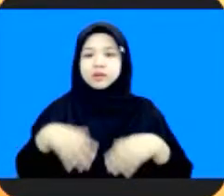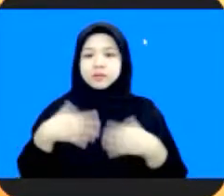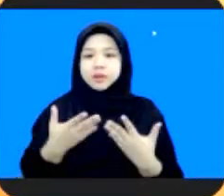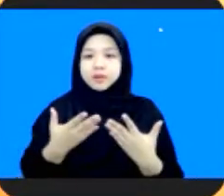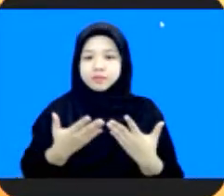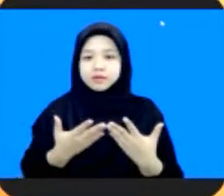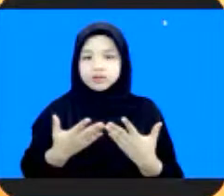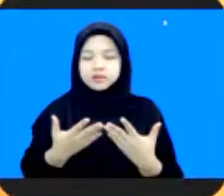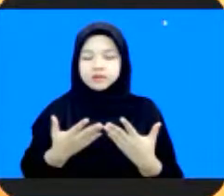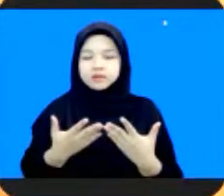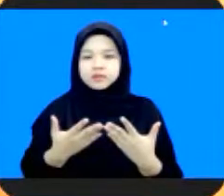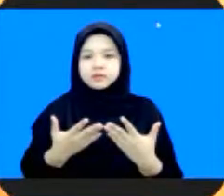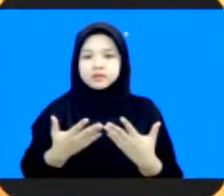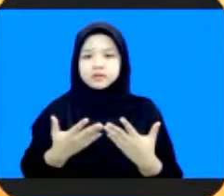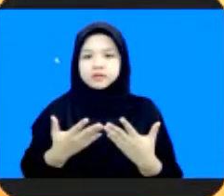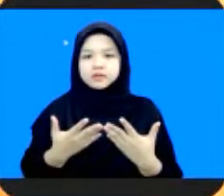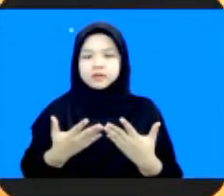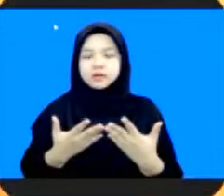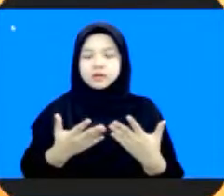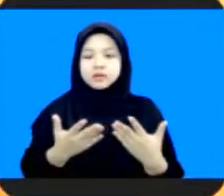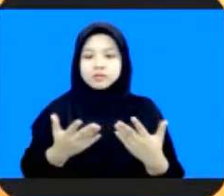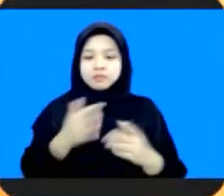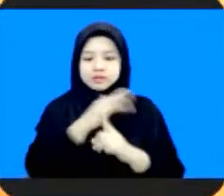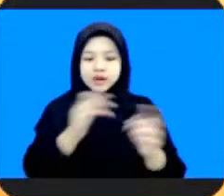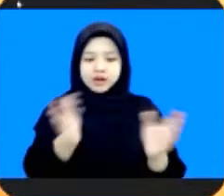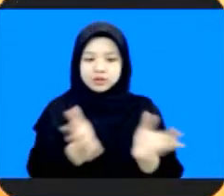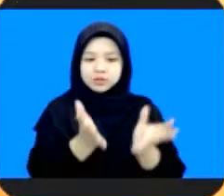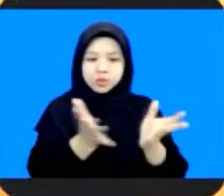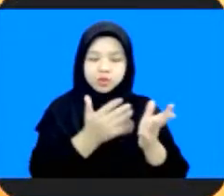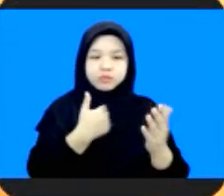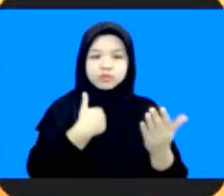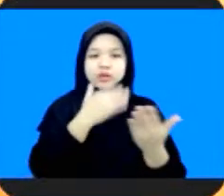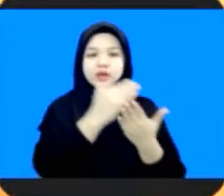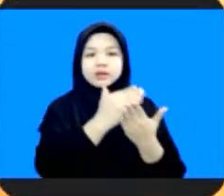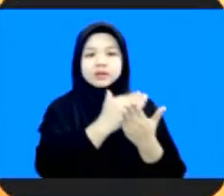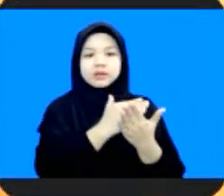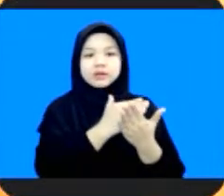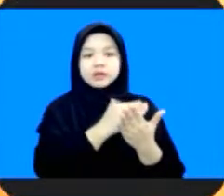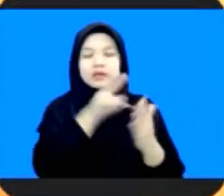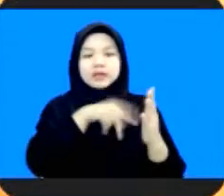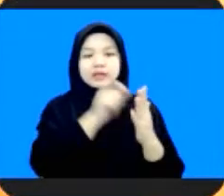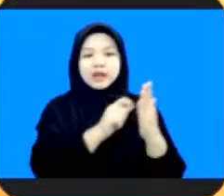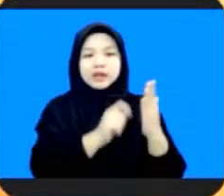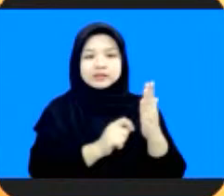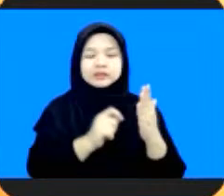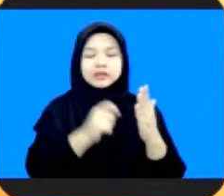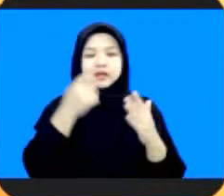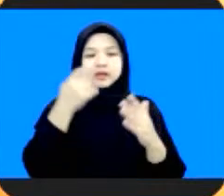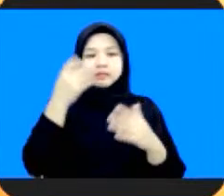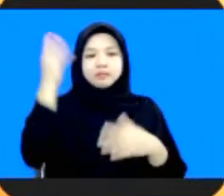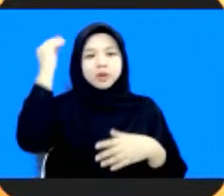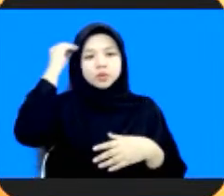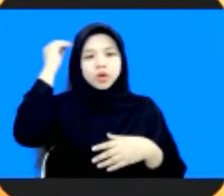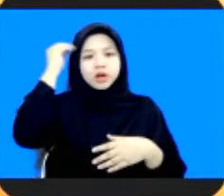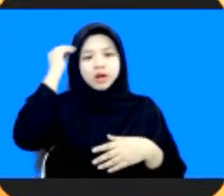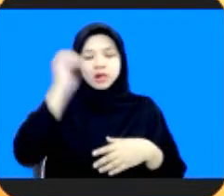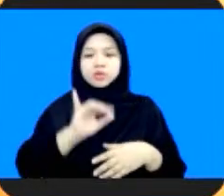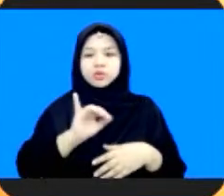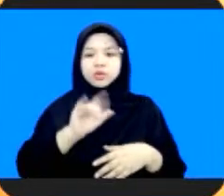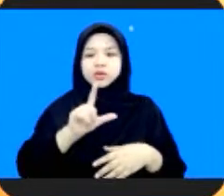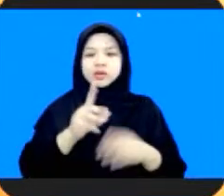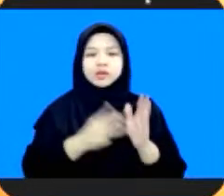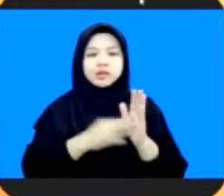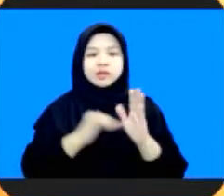solution? And the other opinion about the private chat, governance would not do censorship to the private chat room that makes user lose the freedom of